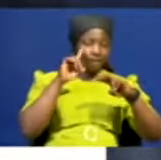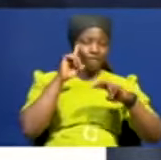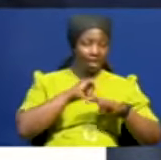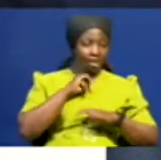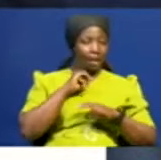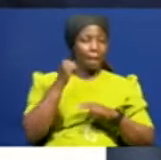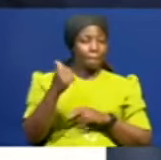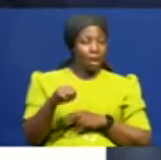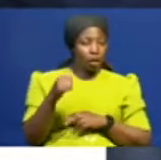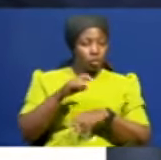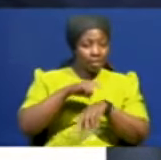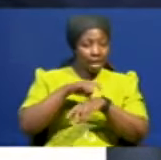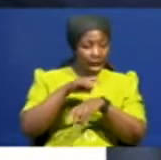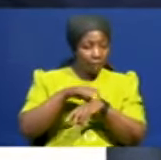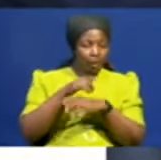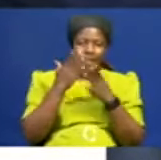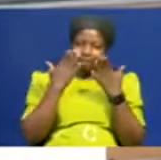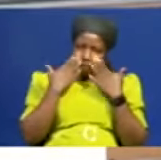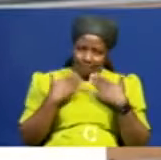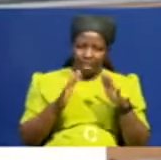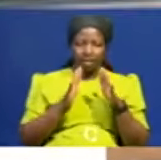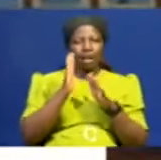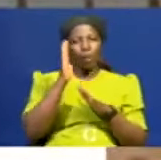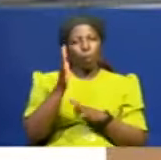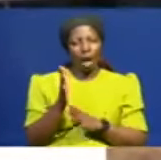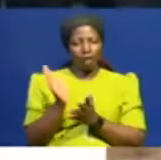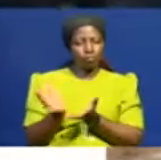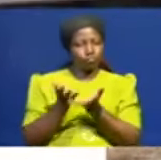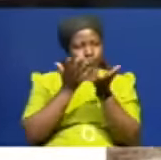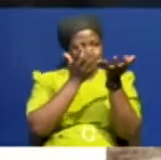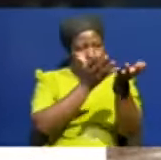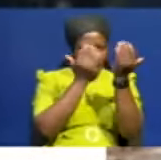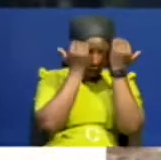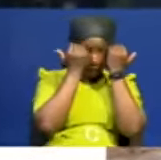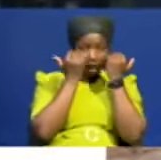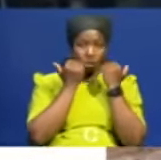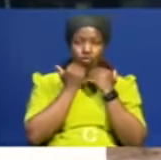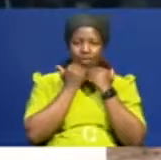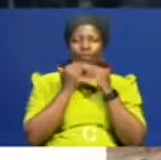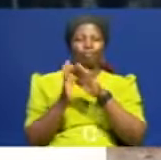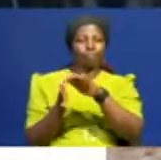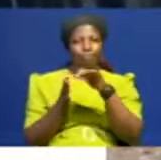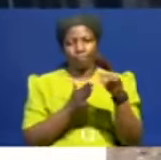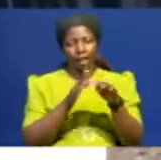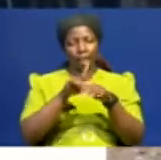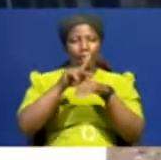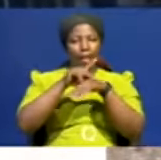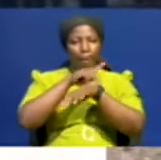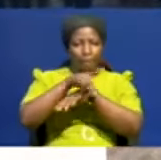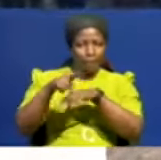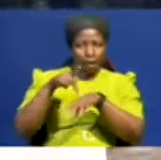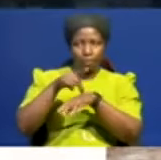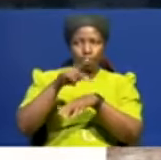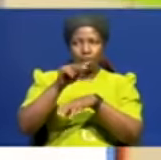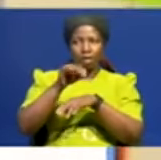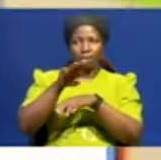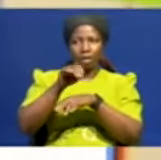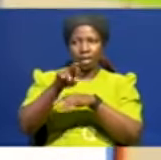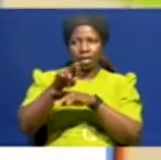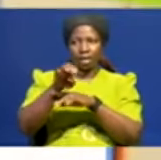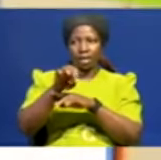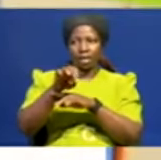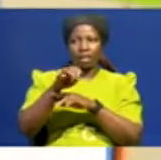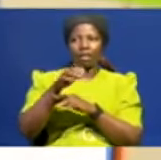we are done, we shall take them to court. Separately, Nyambaria High School principal has been suspended by the Teacher Service Commission over